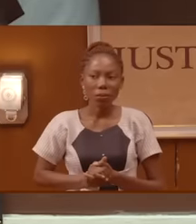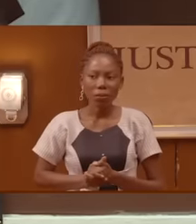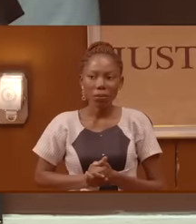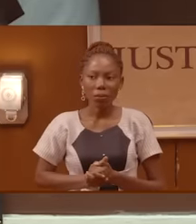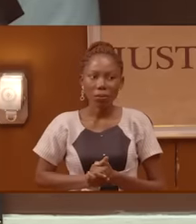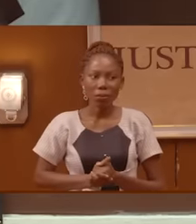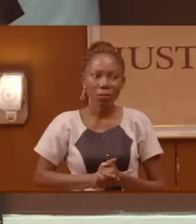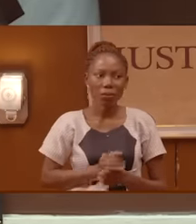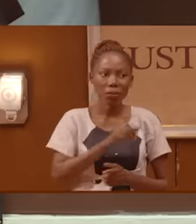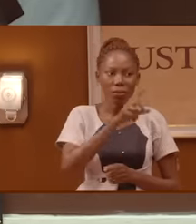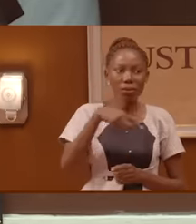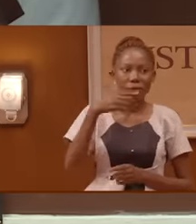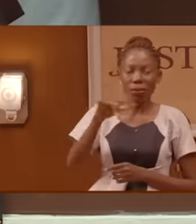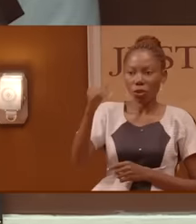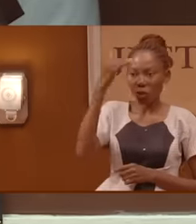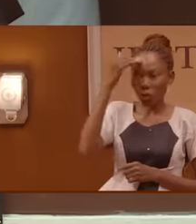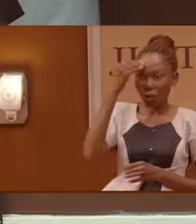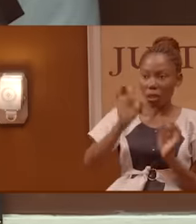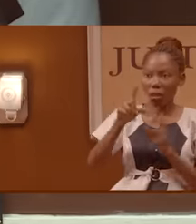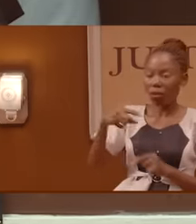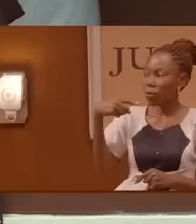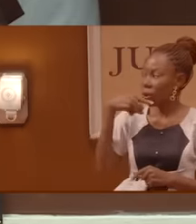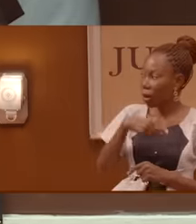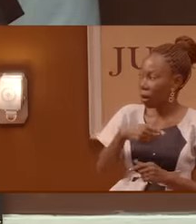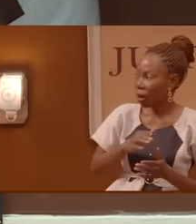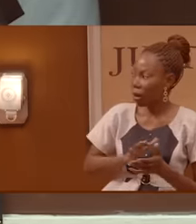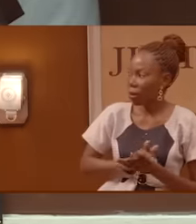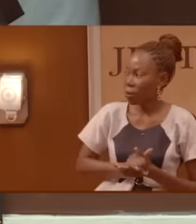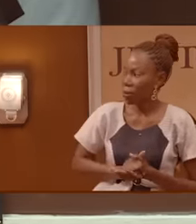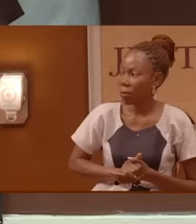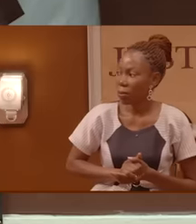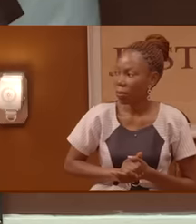offense. And you know the implication. And